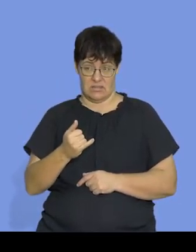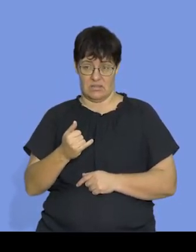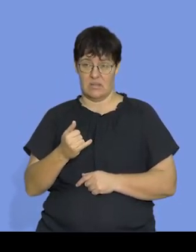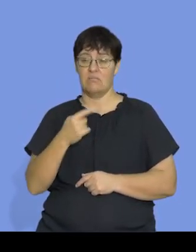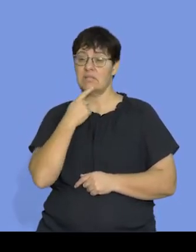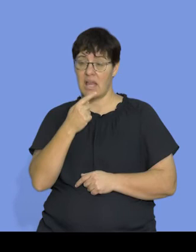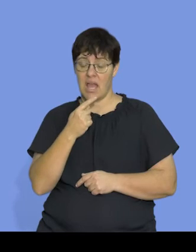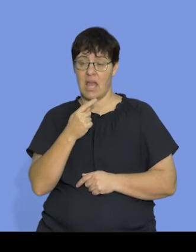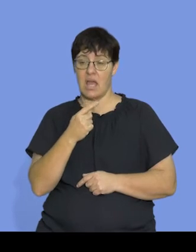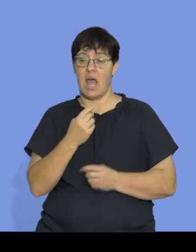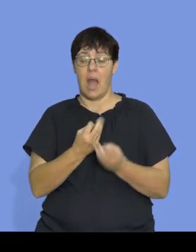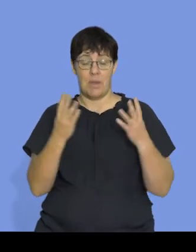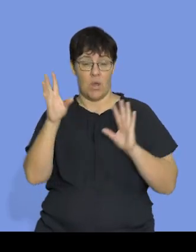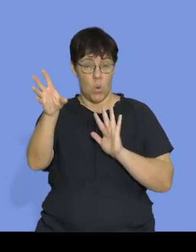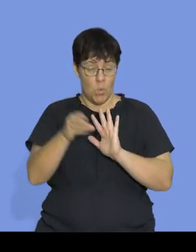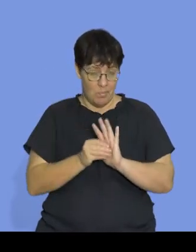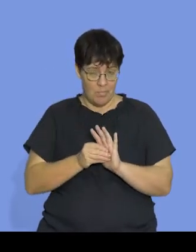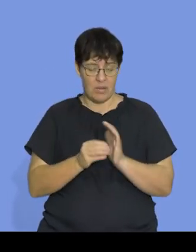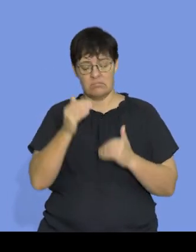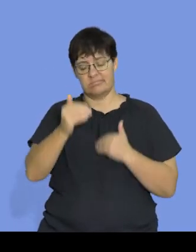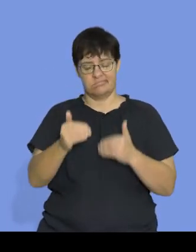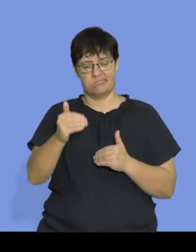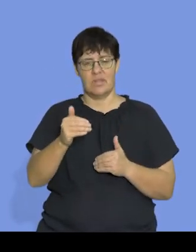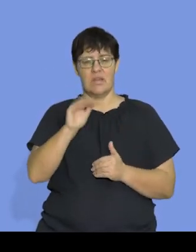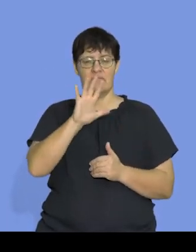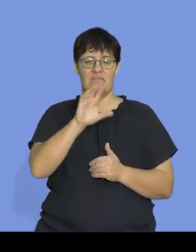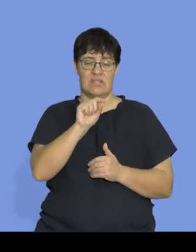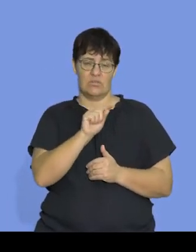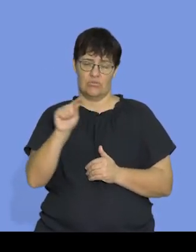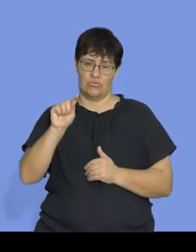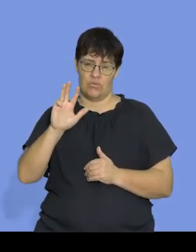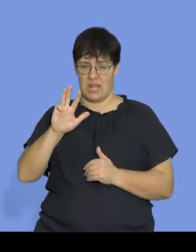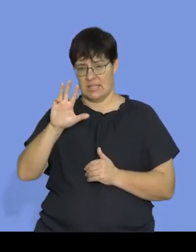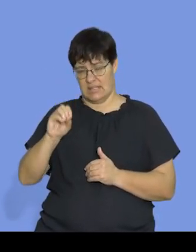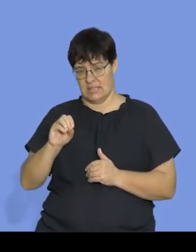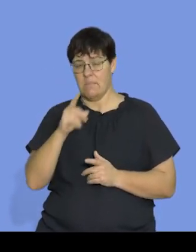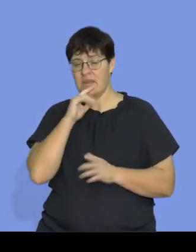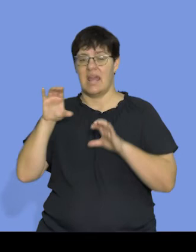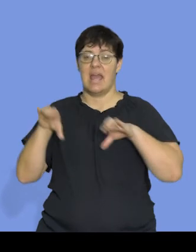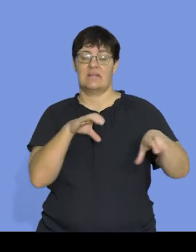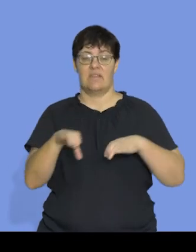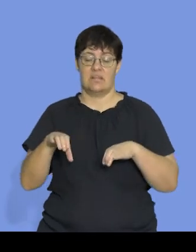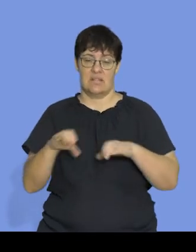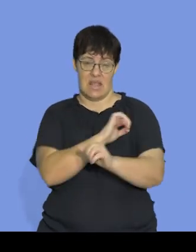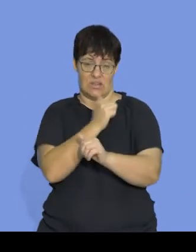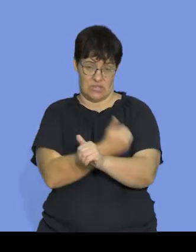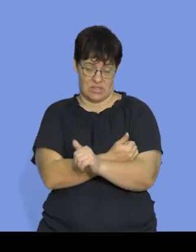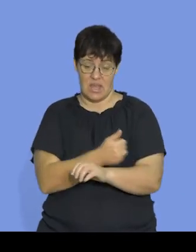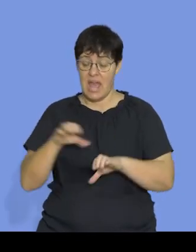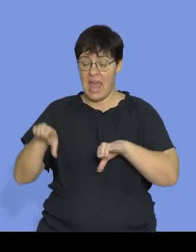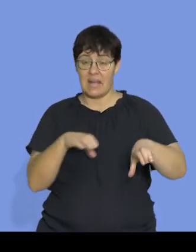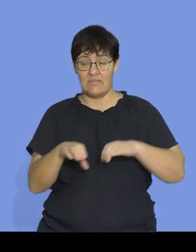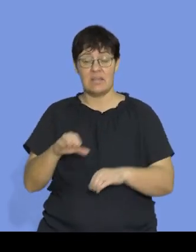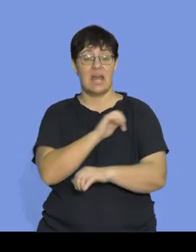between 50 and 90, which is actually the minimum, which is our activation energy. So our activation energy in this